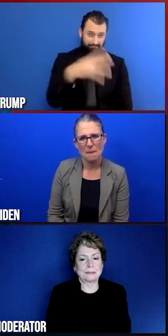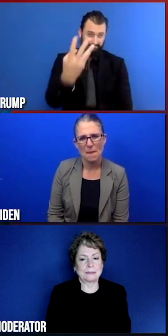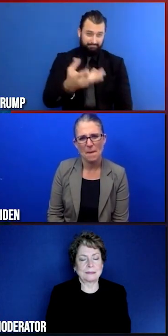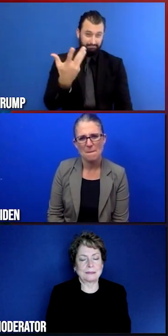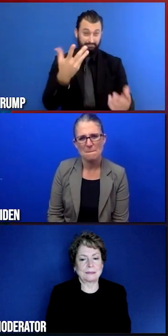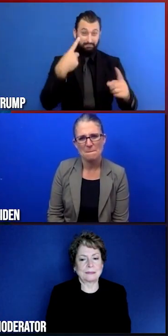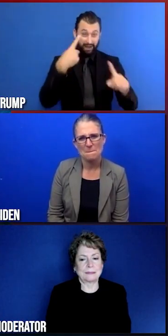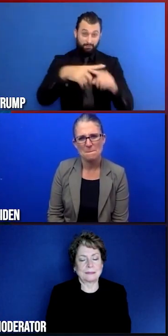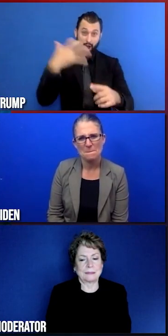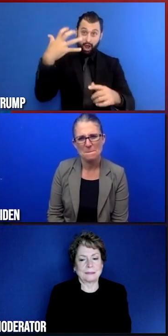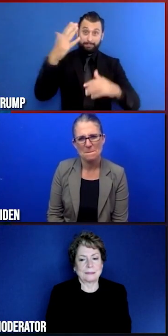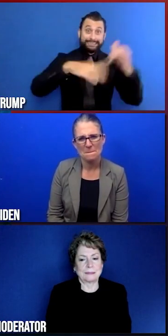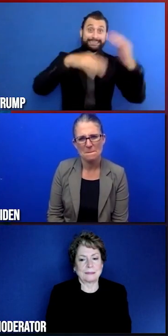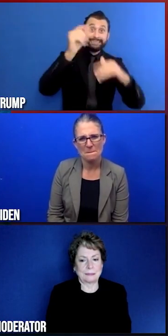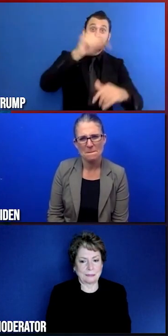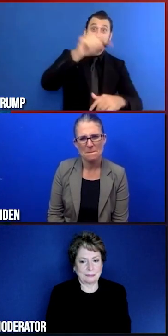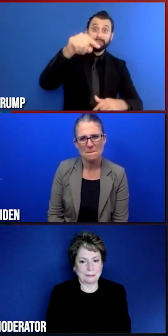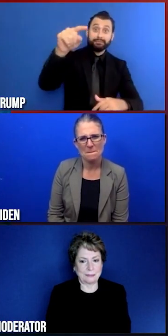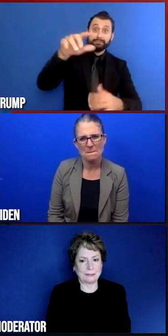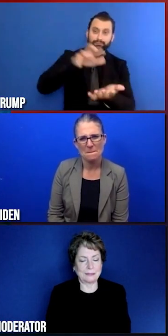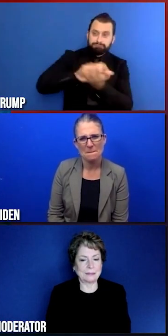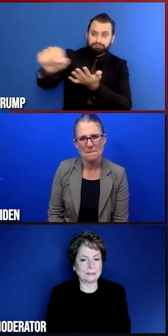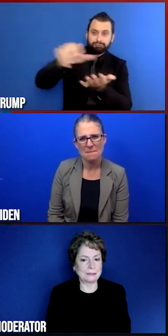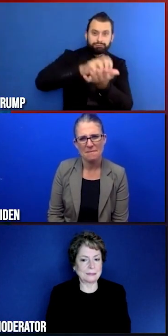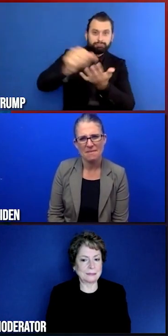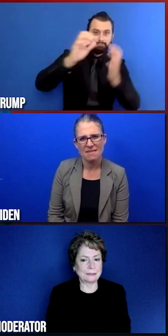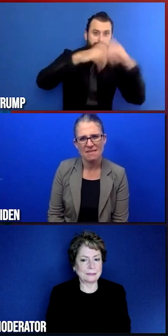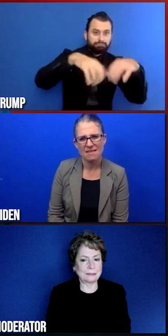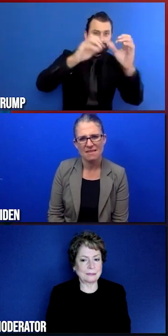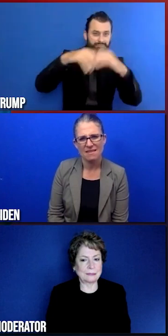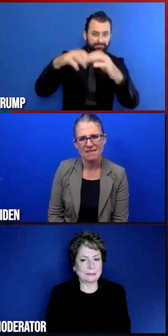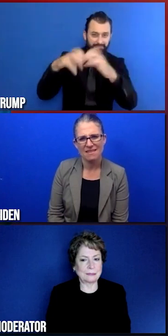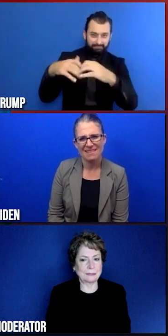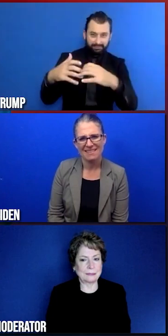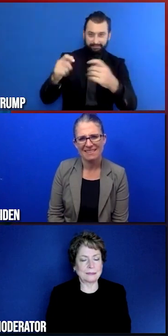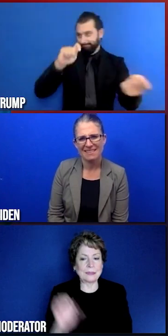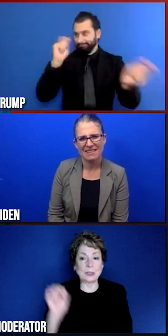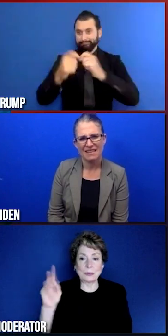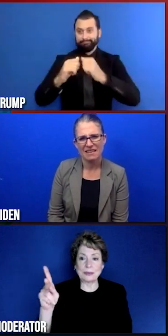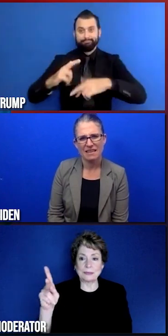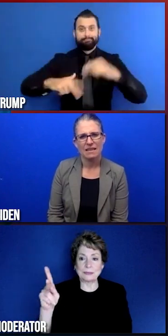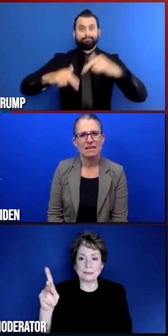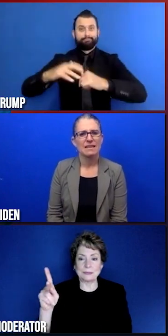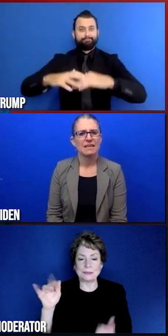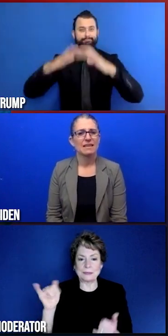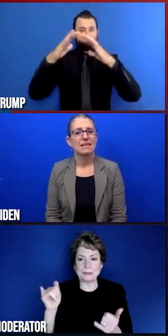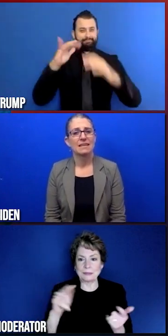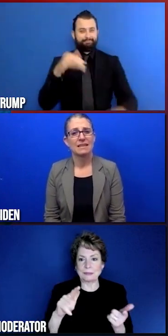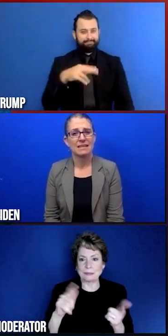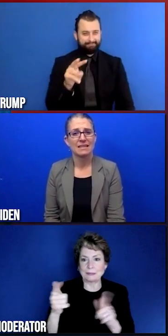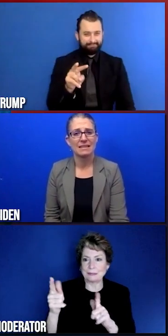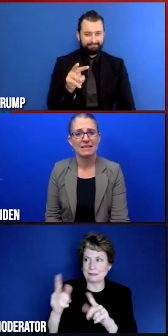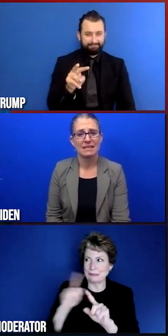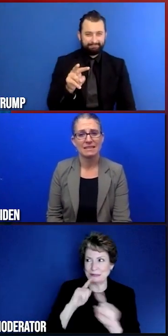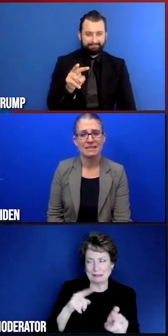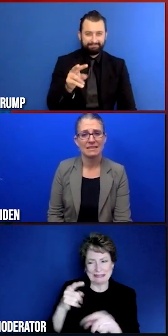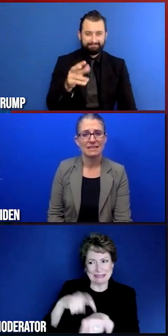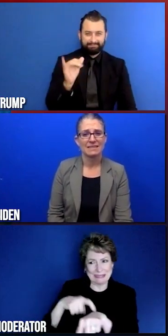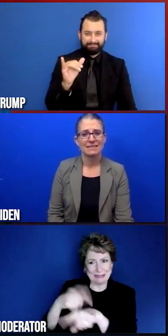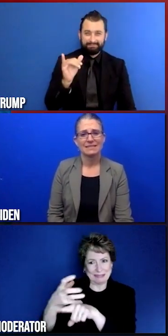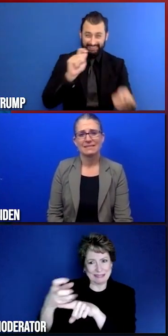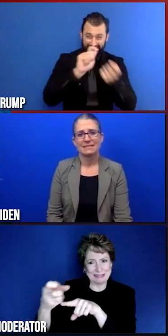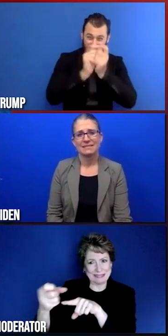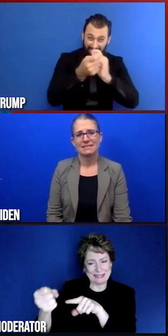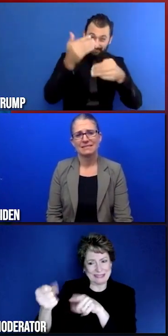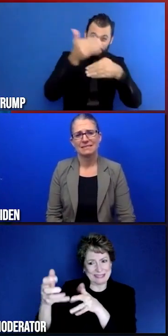mean, and many other things. Okay. And many other things. Let me have the Vice President respond, and we're running out of time, and we have a lot more questions to get to. So let's hear from the Vice